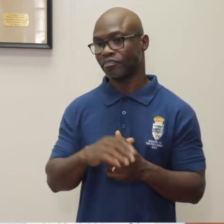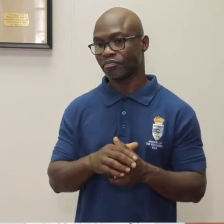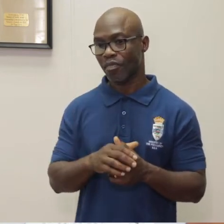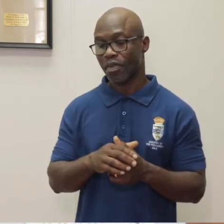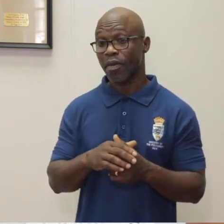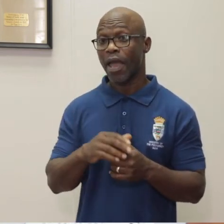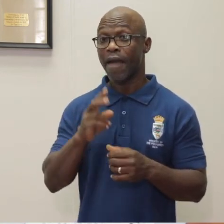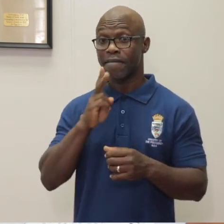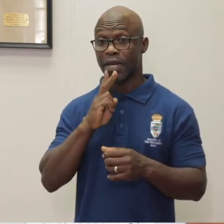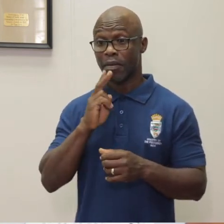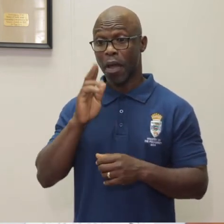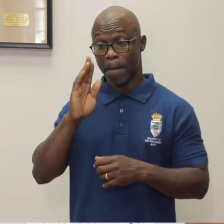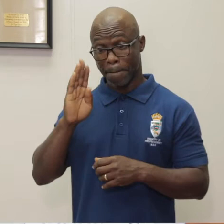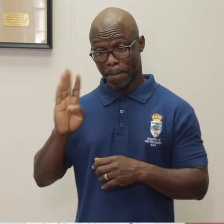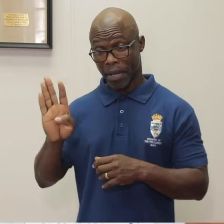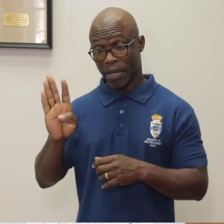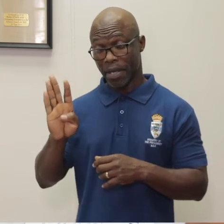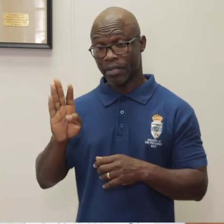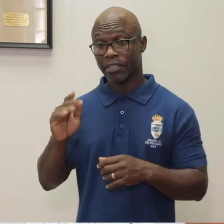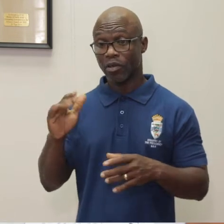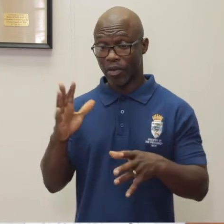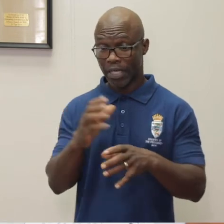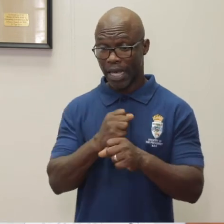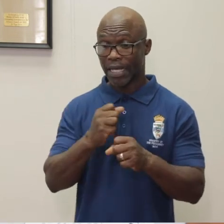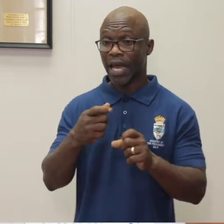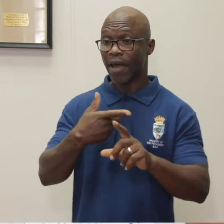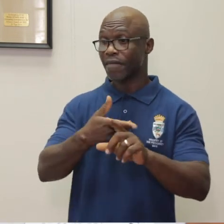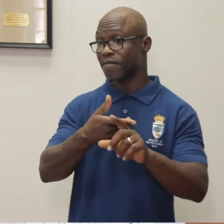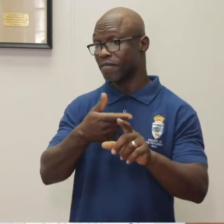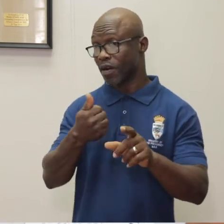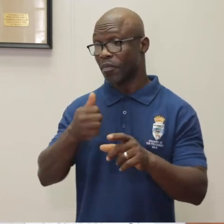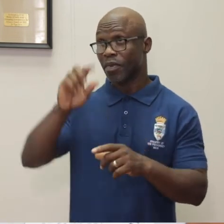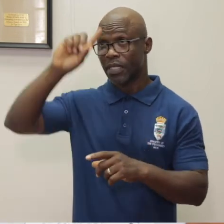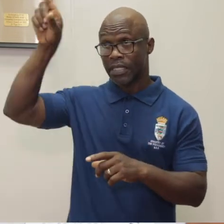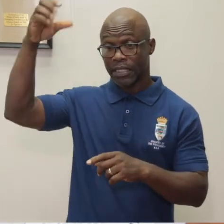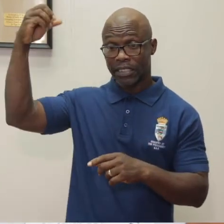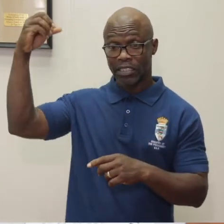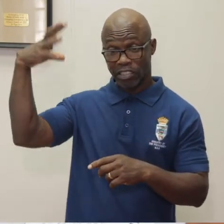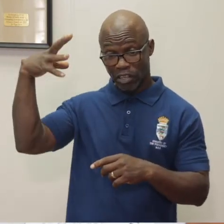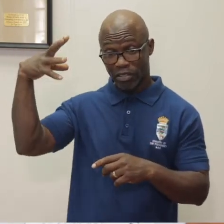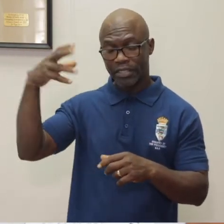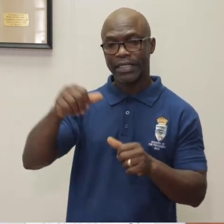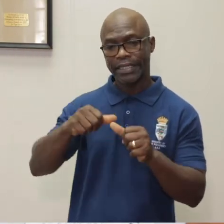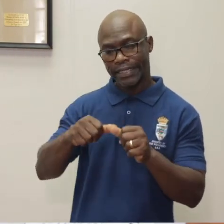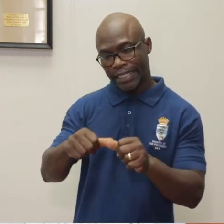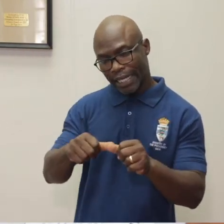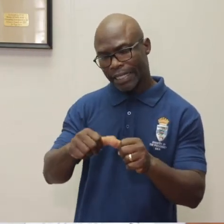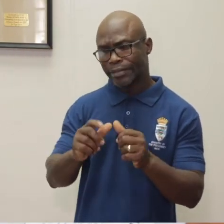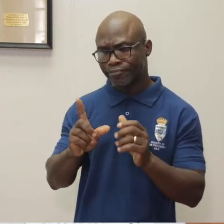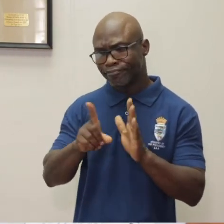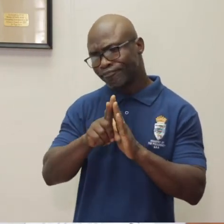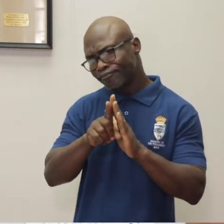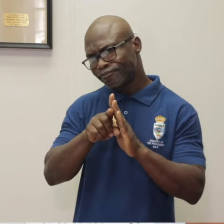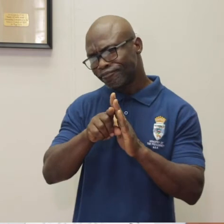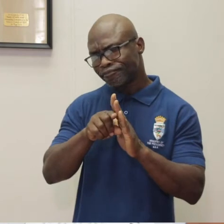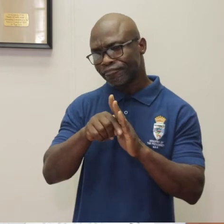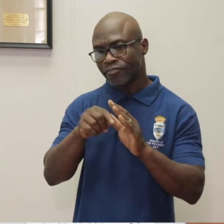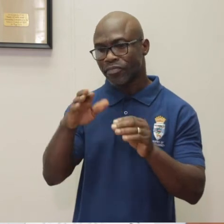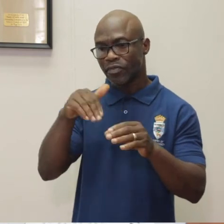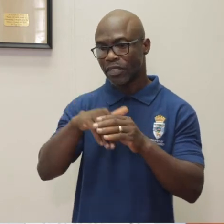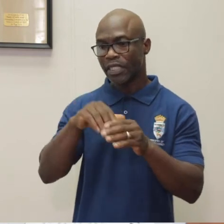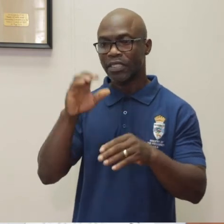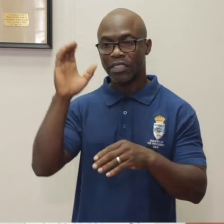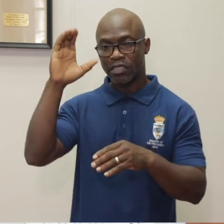Vitamin D, you can get that from the sun, so you just need to spend a few minutes outdoors. But other sources of